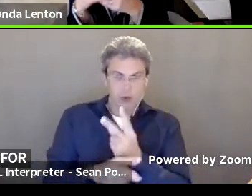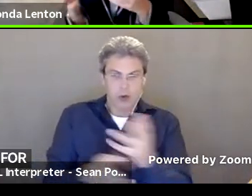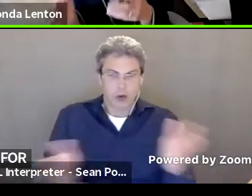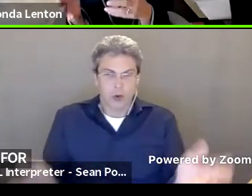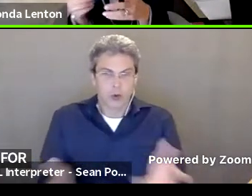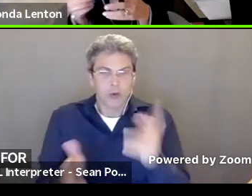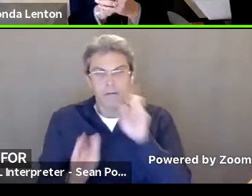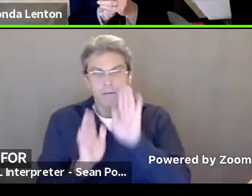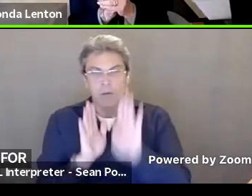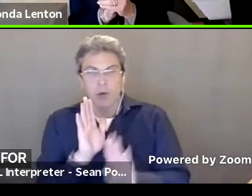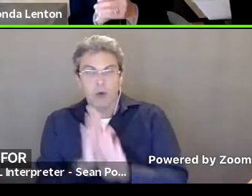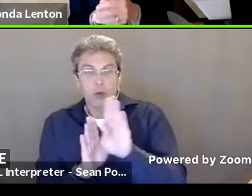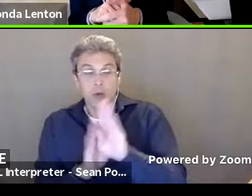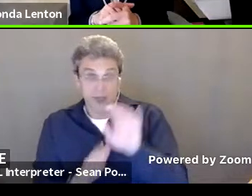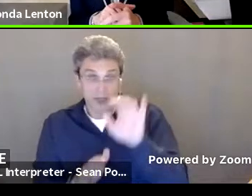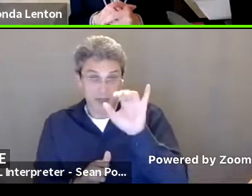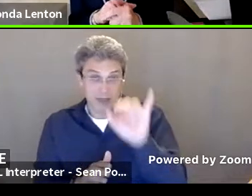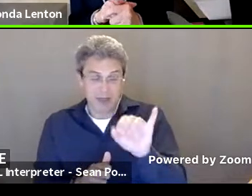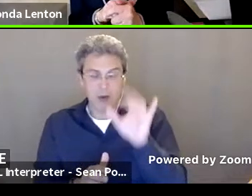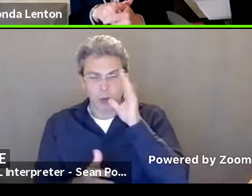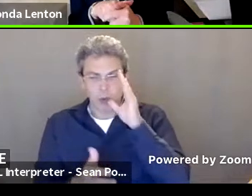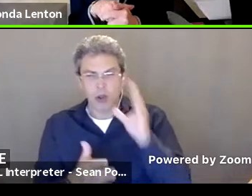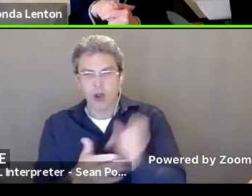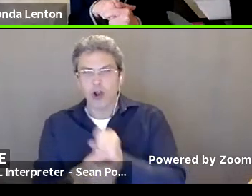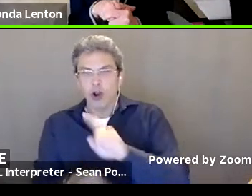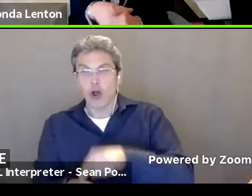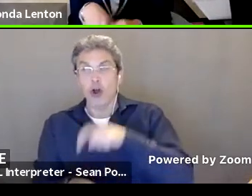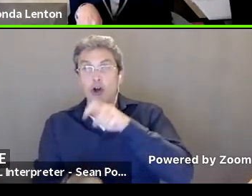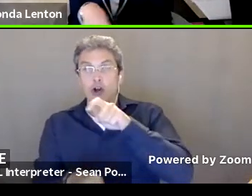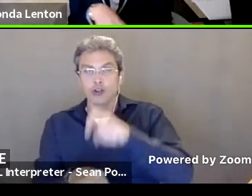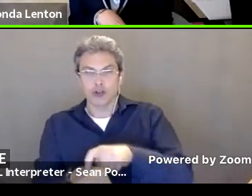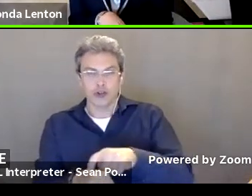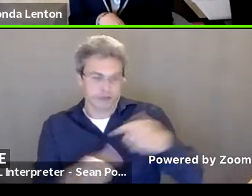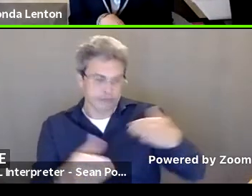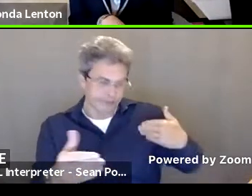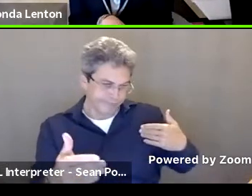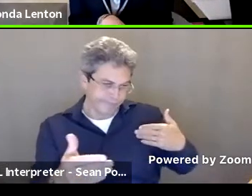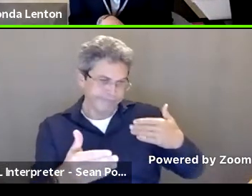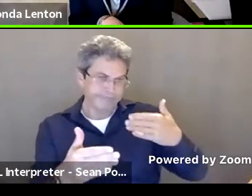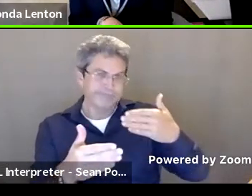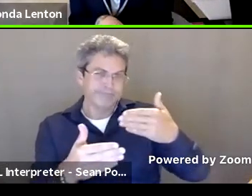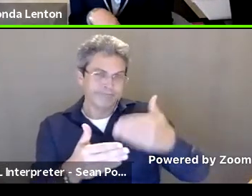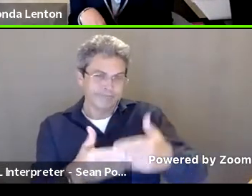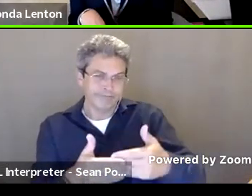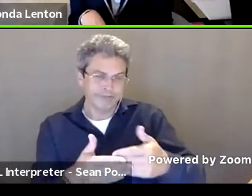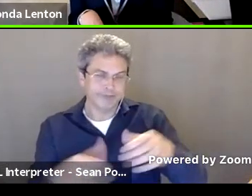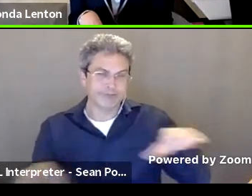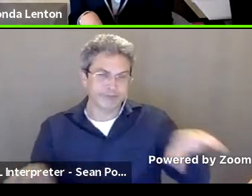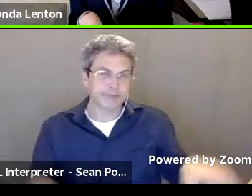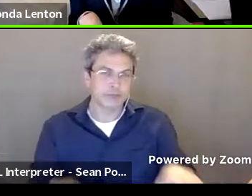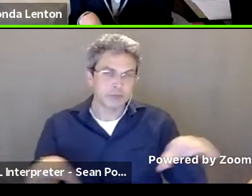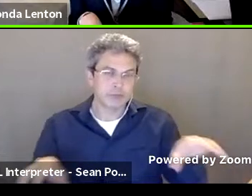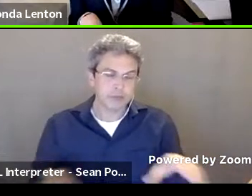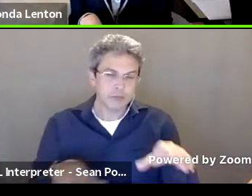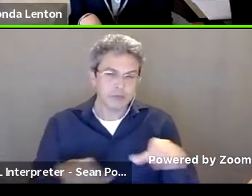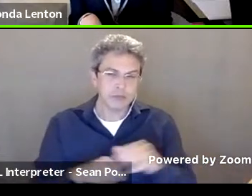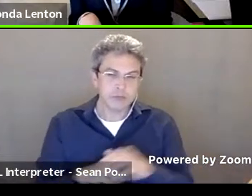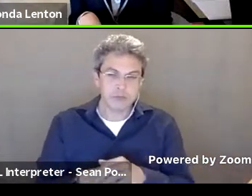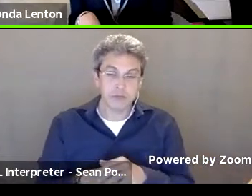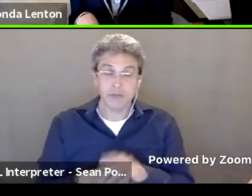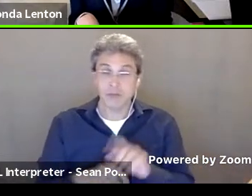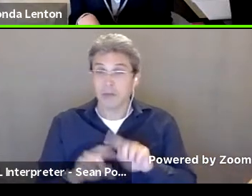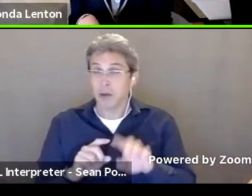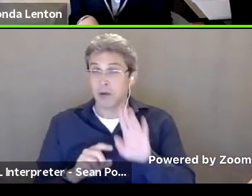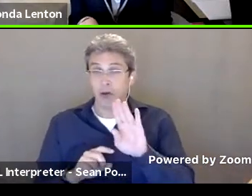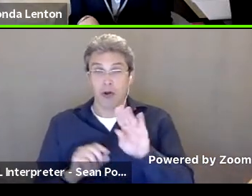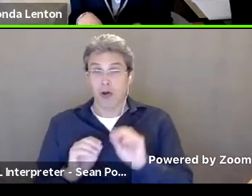long-term engagement on the part of the entire university. But obviously, in all those